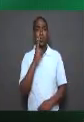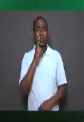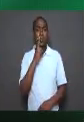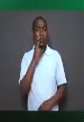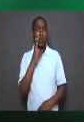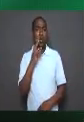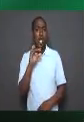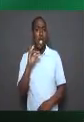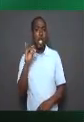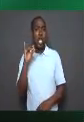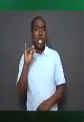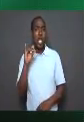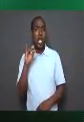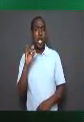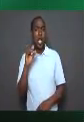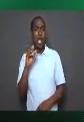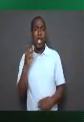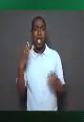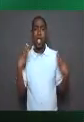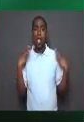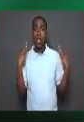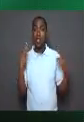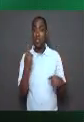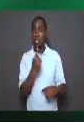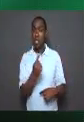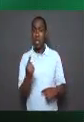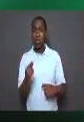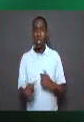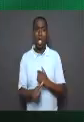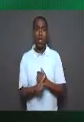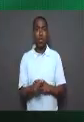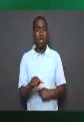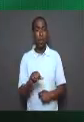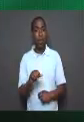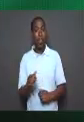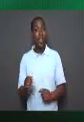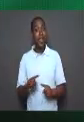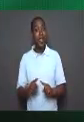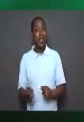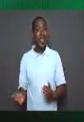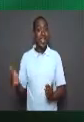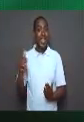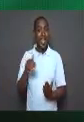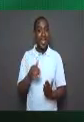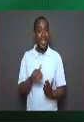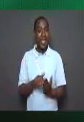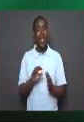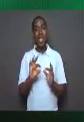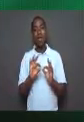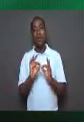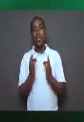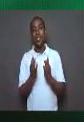Smoking not only affects the health of the individual, but it also affects